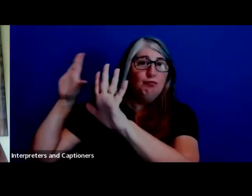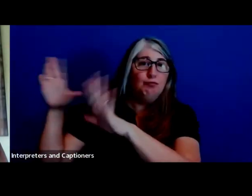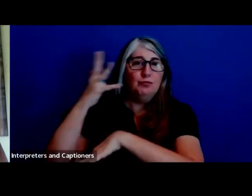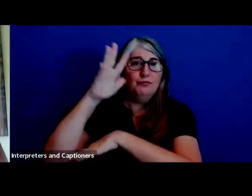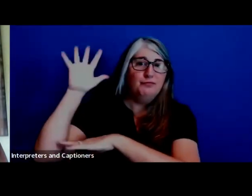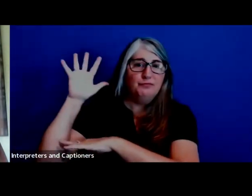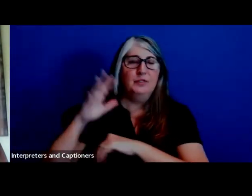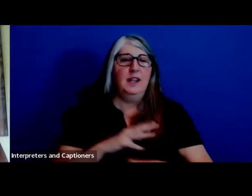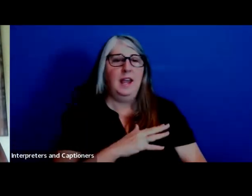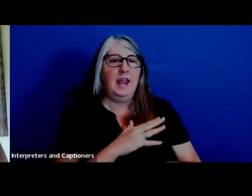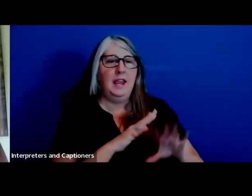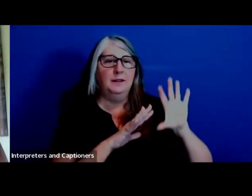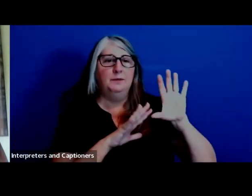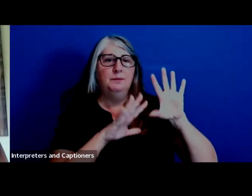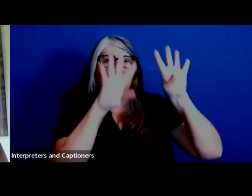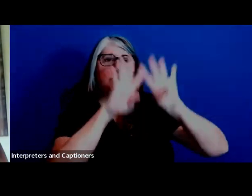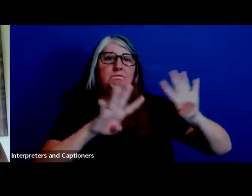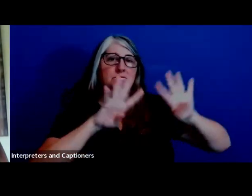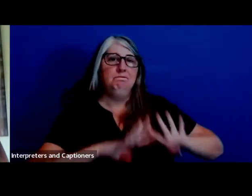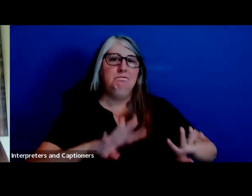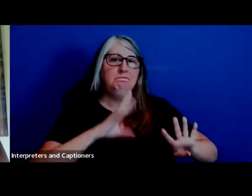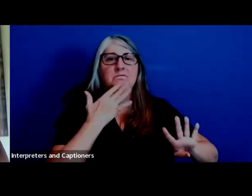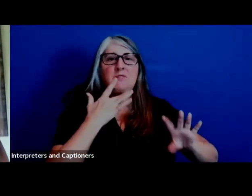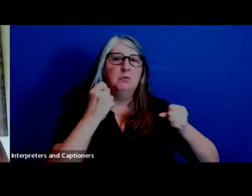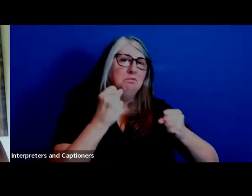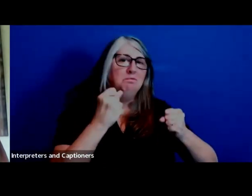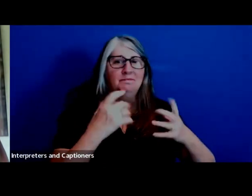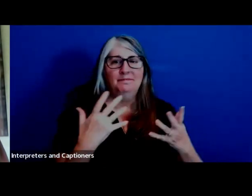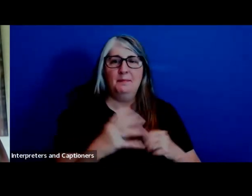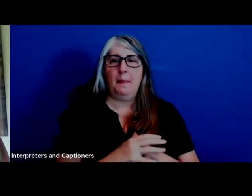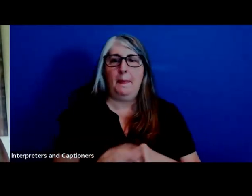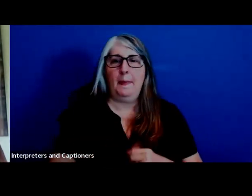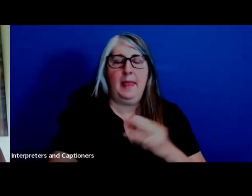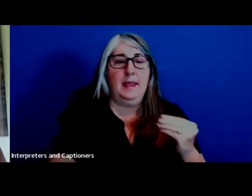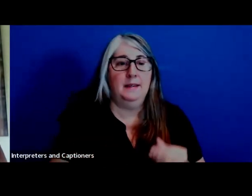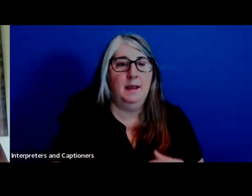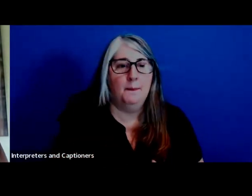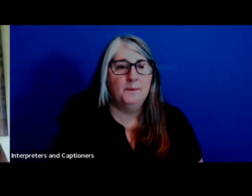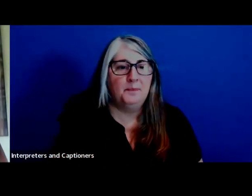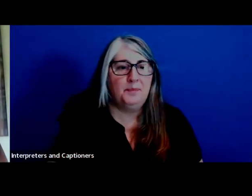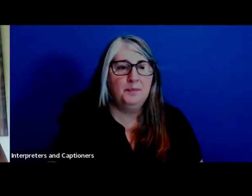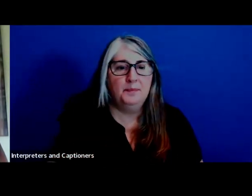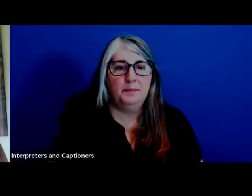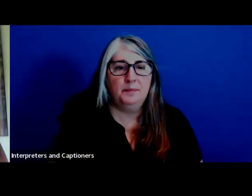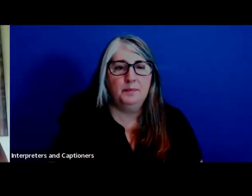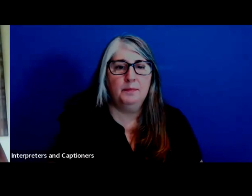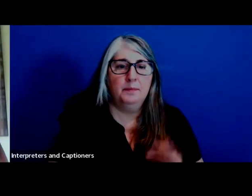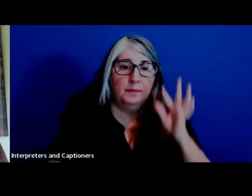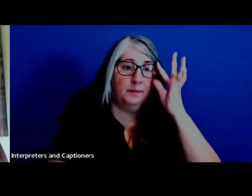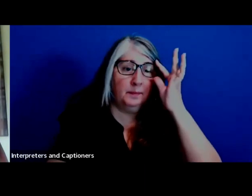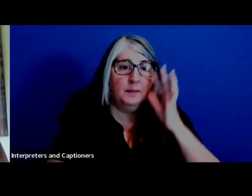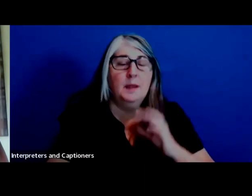on the walls and a colorful tapestry behind me. Yeah, I'm happy to be here today. This is a topic